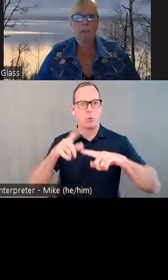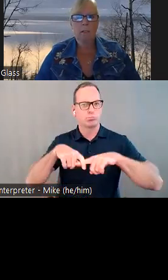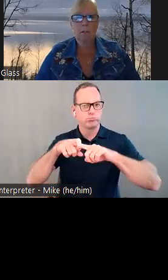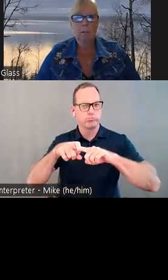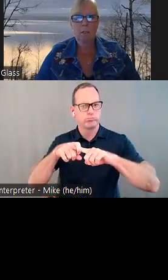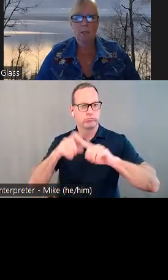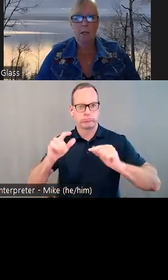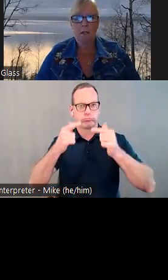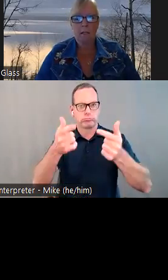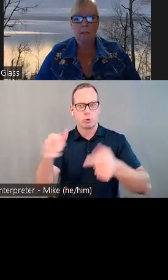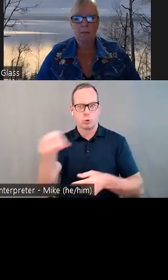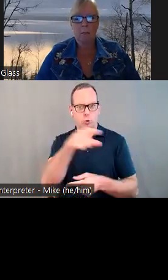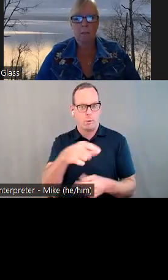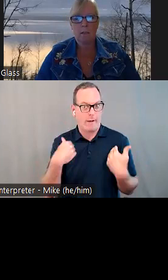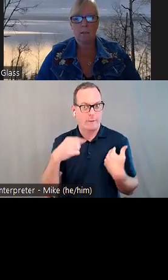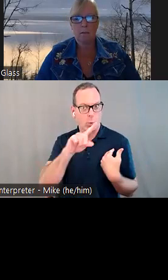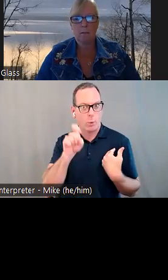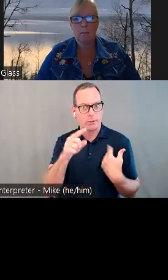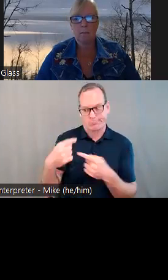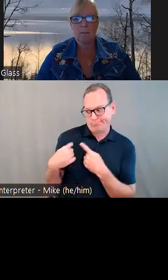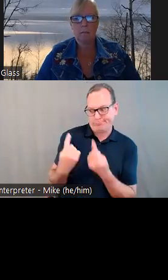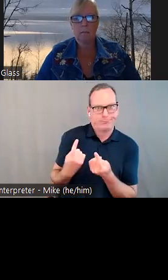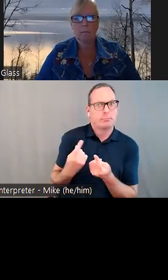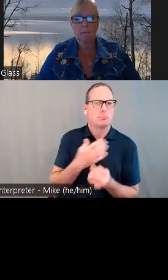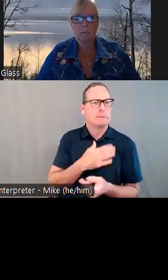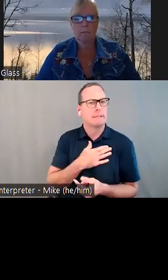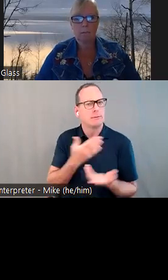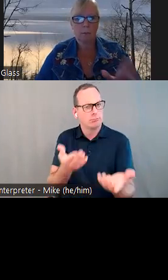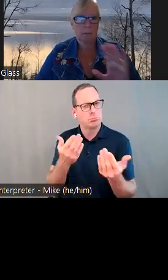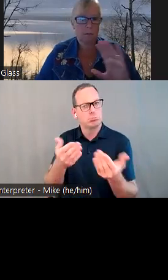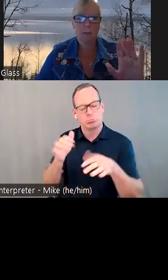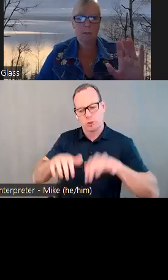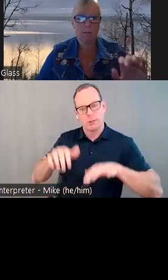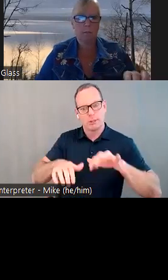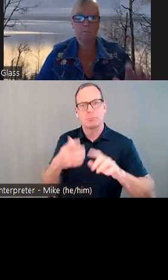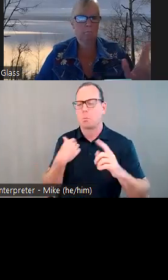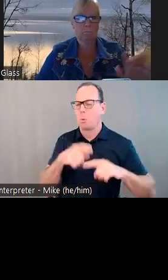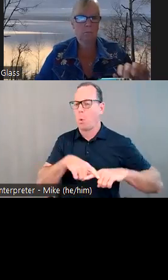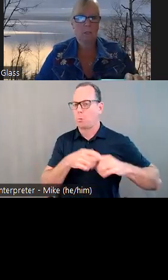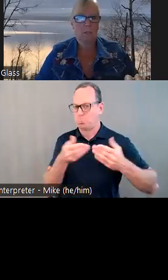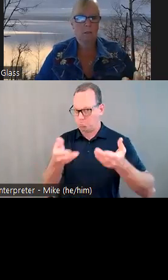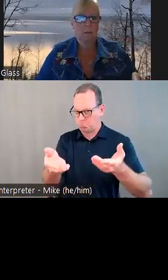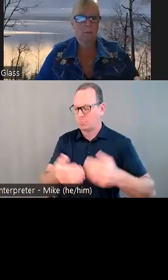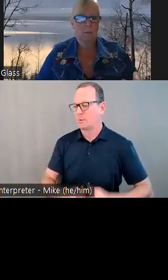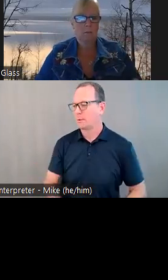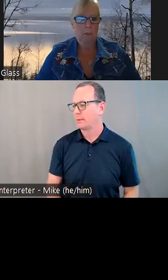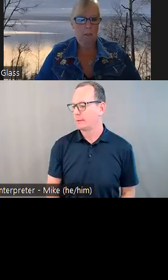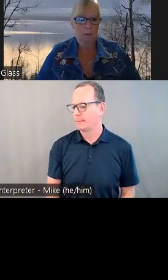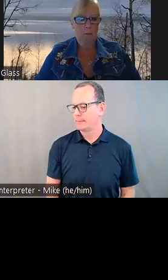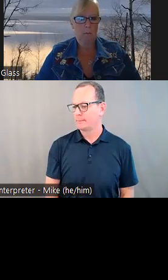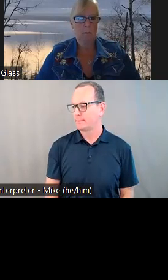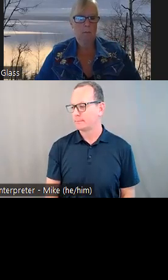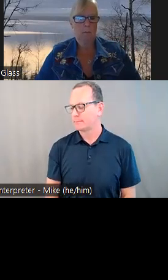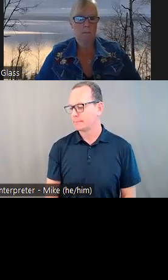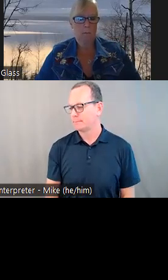able to enter them in the chat in the last few minutes. Just going to pause for a few